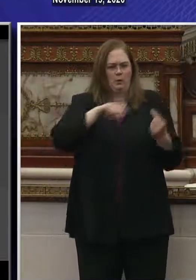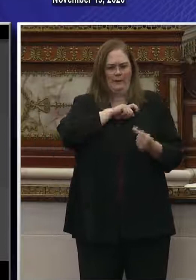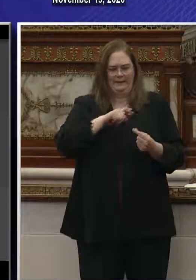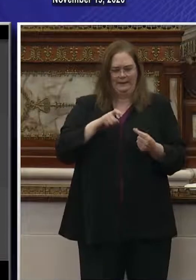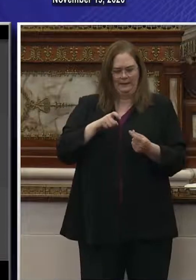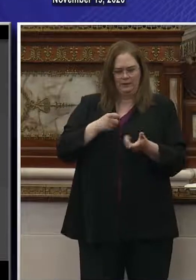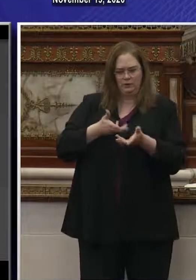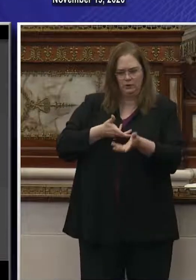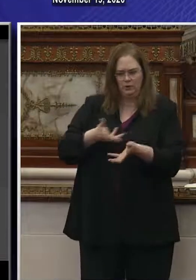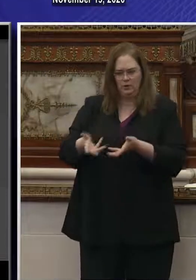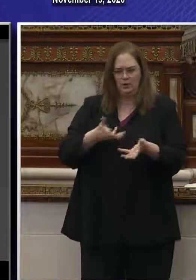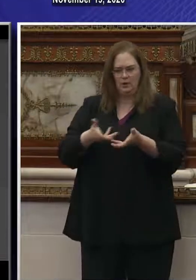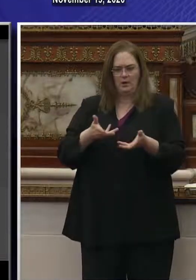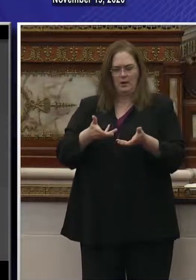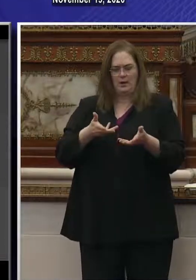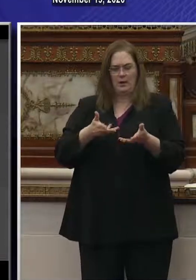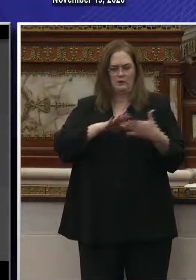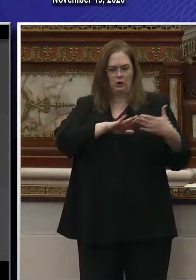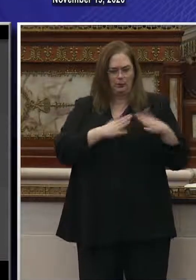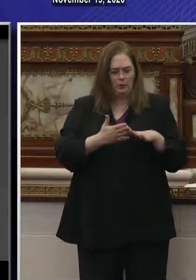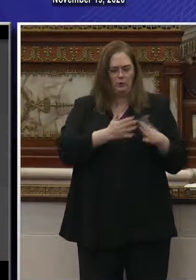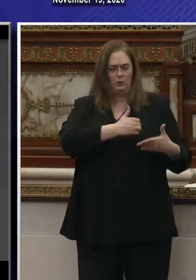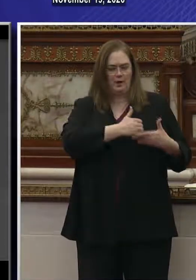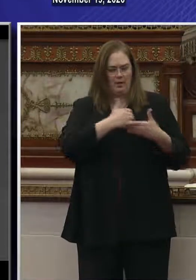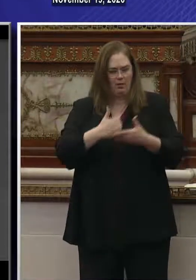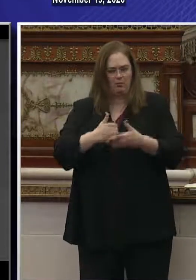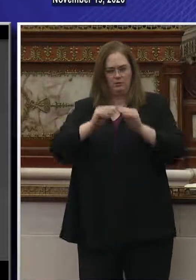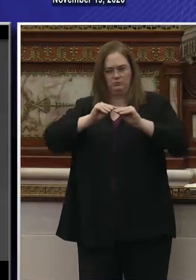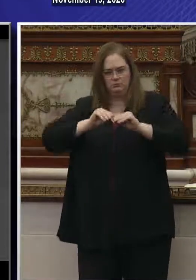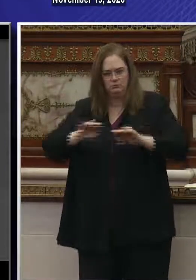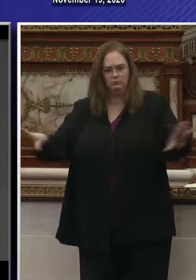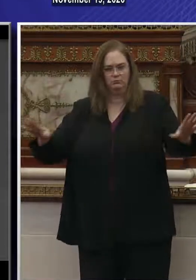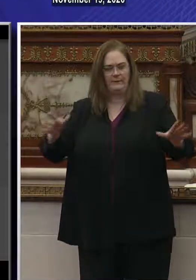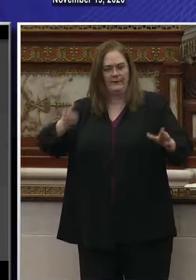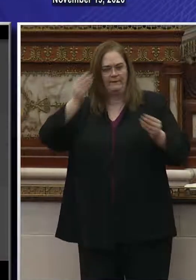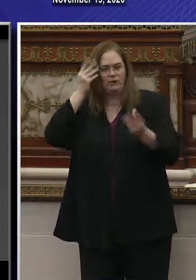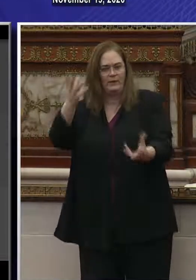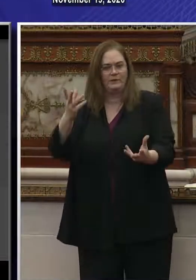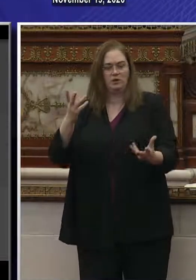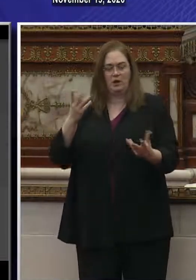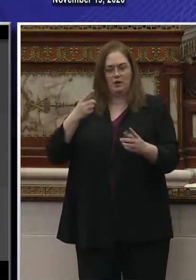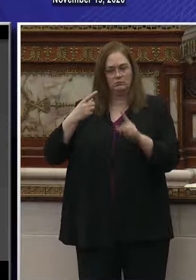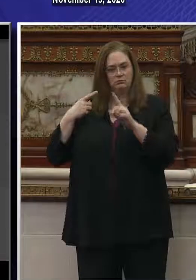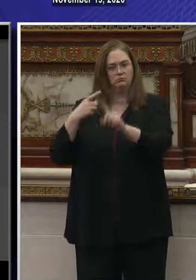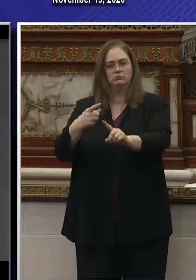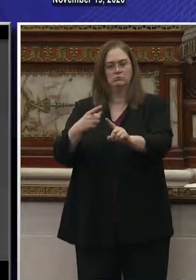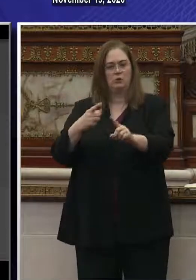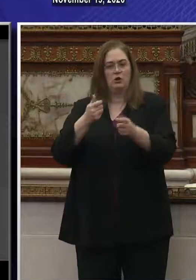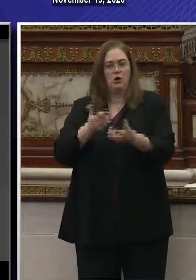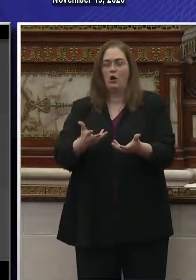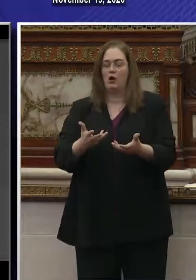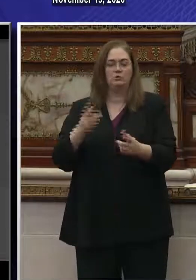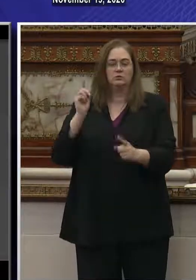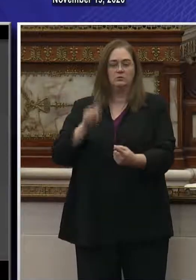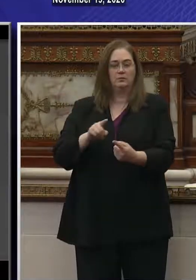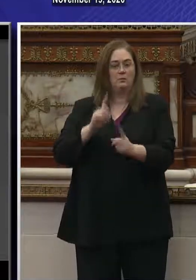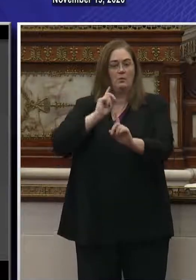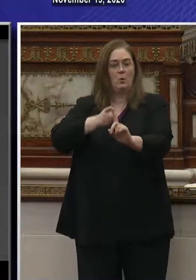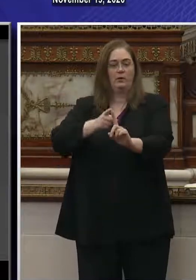work through as a community to help push the message and to help drive forward the cause of reducing